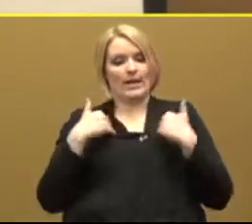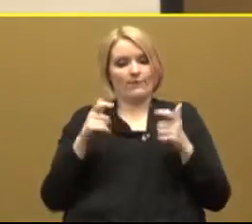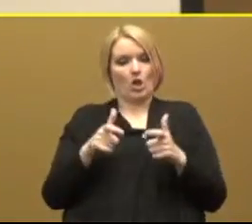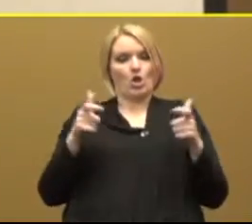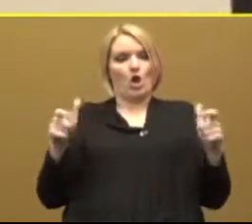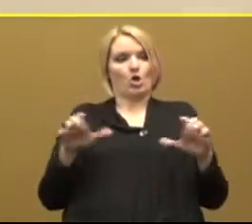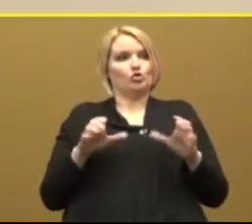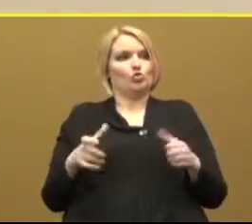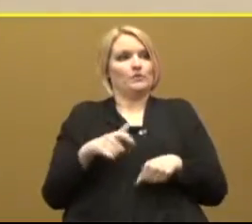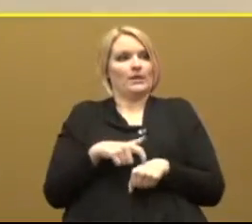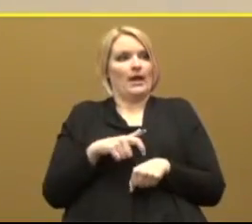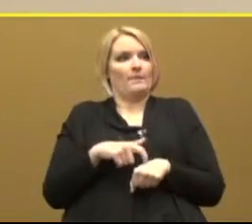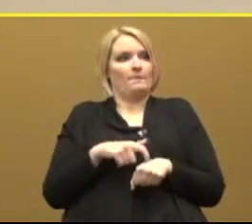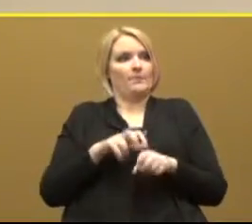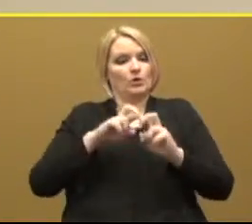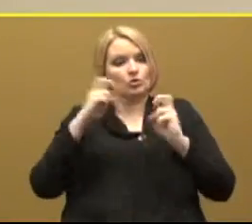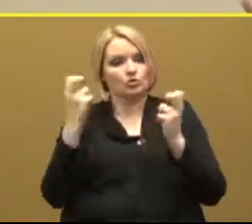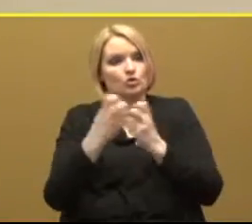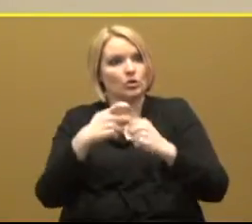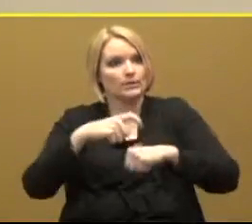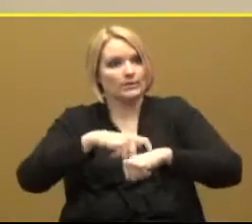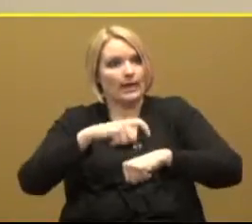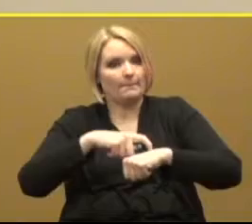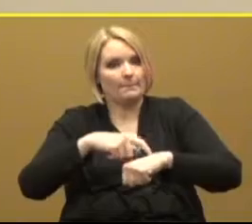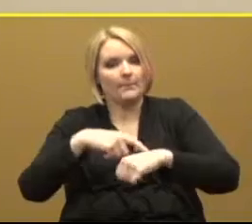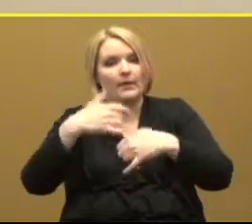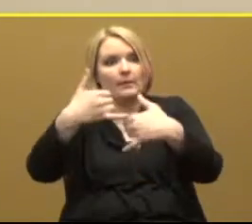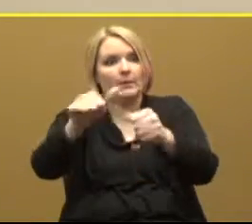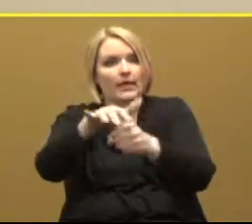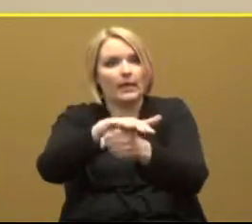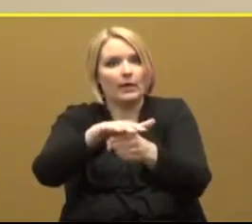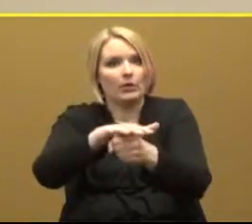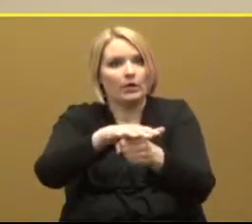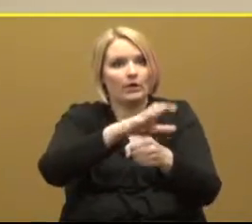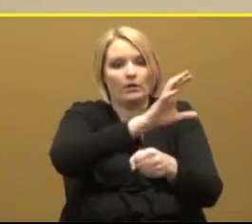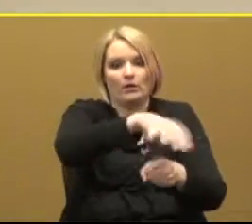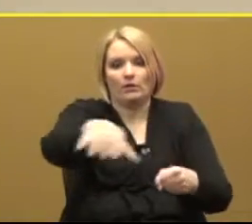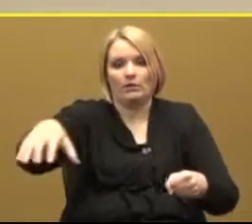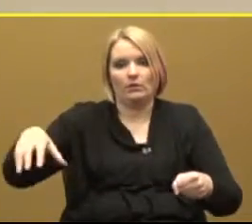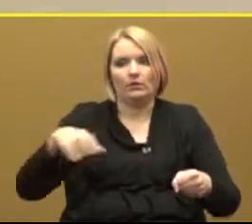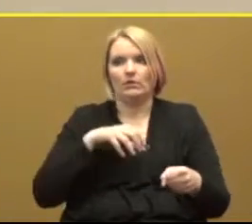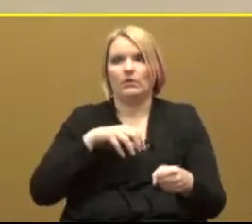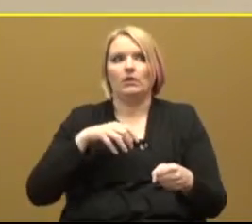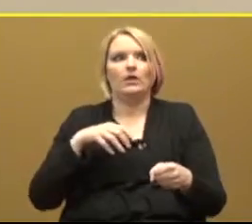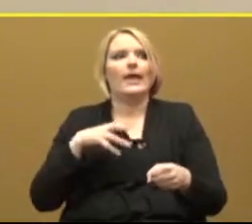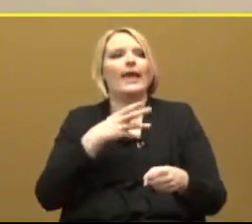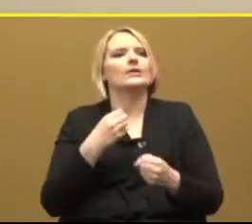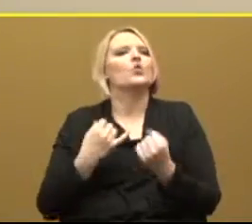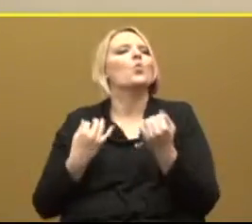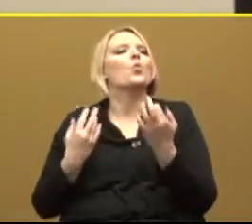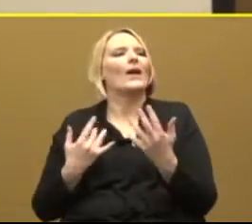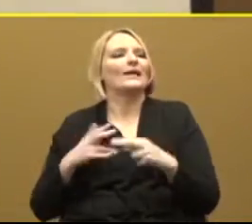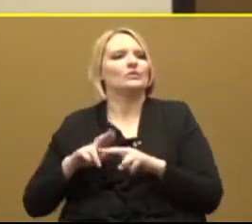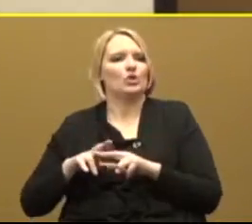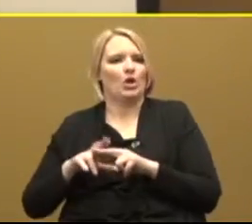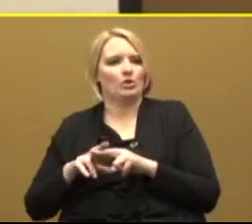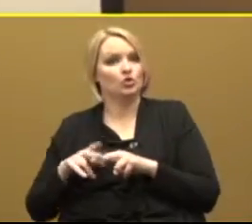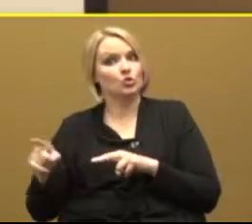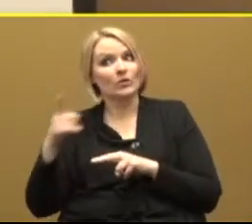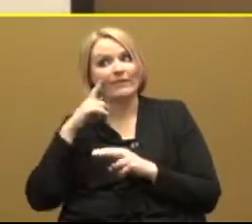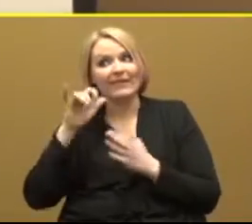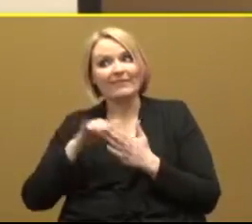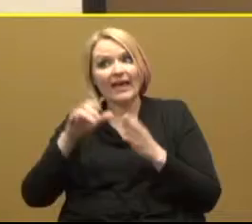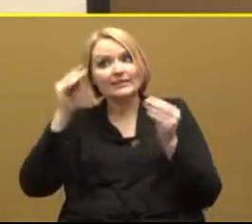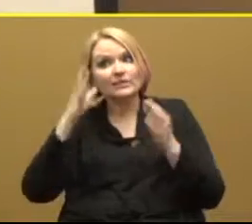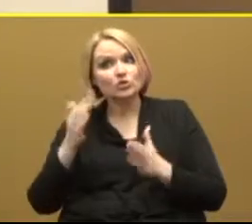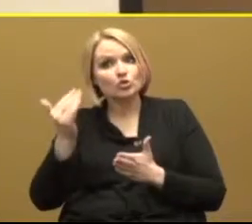time, we have a circle time, we have a play area, and we have weight chairs. Do you think this